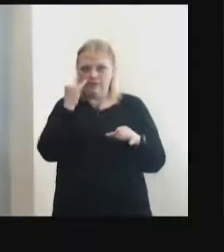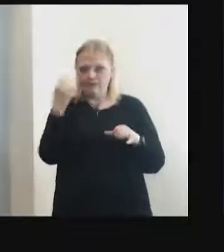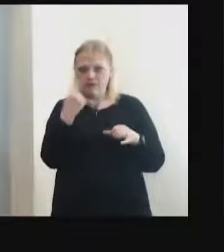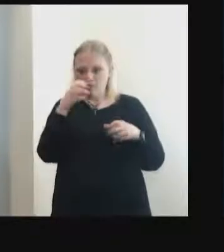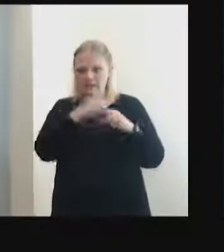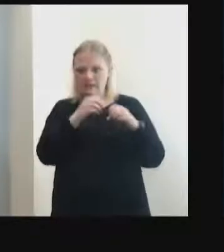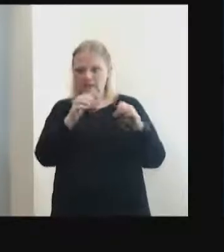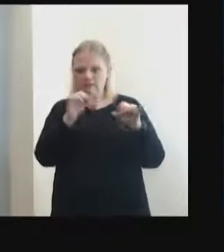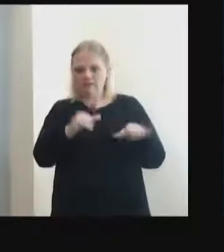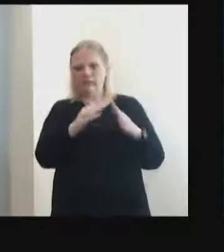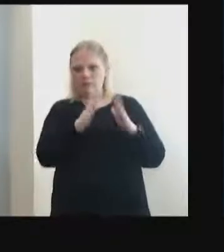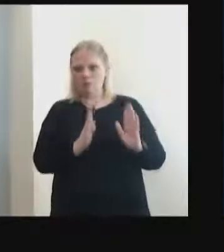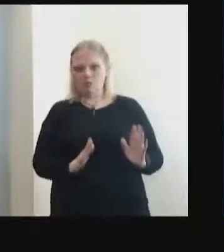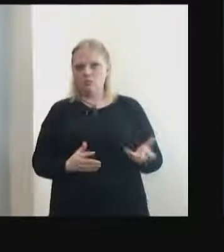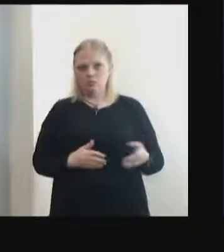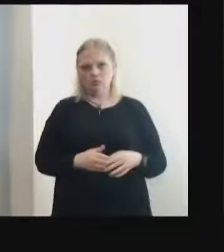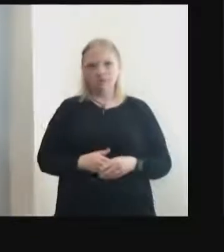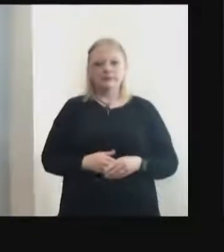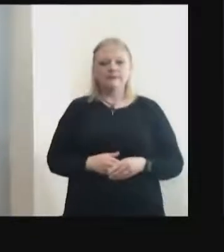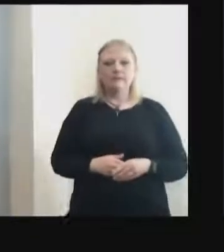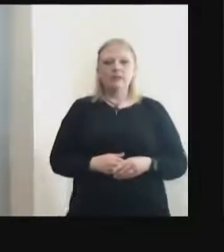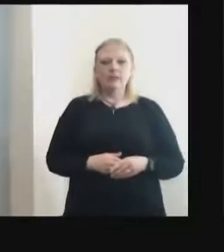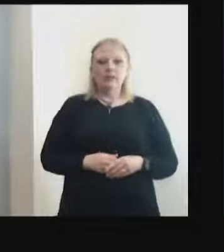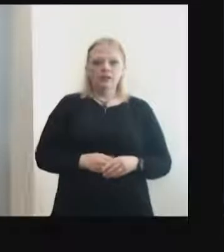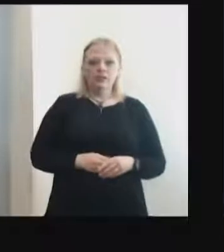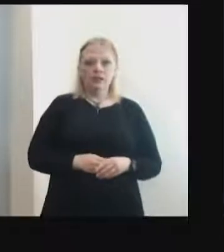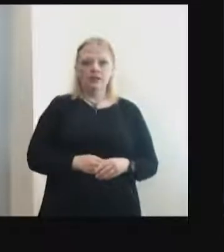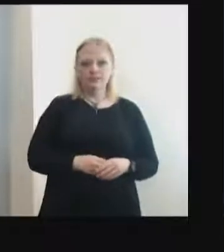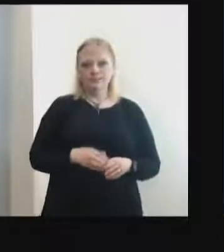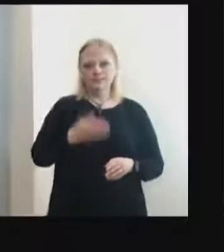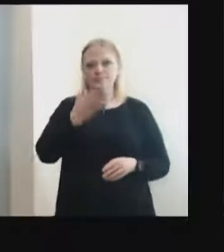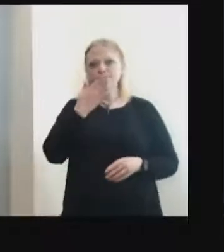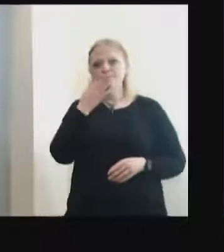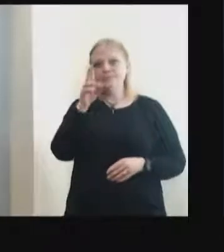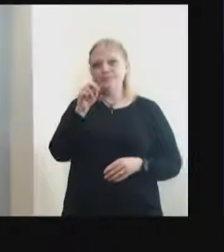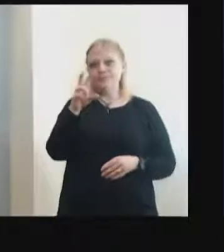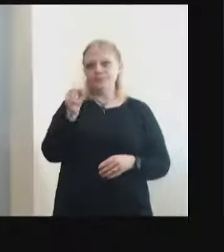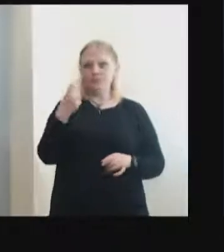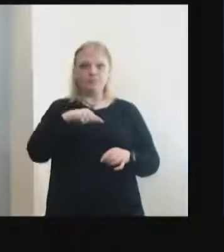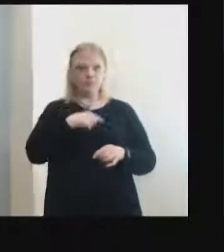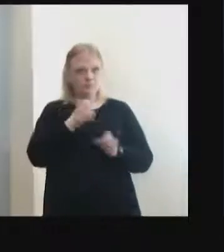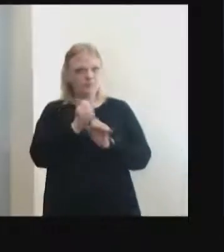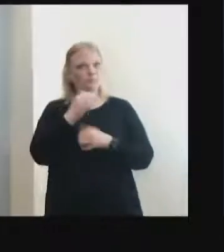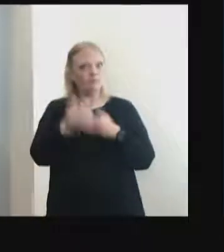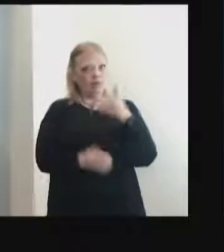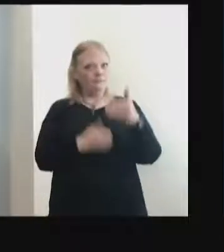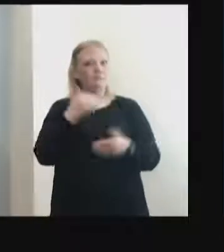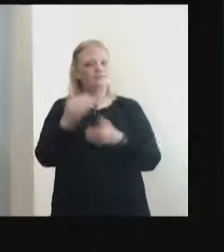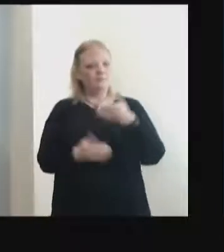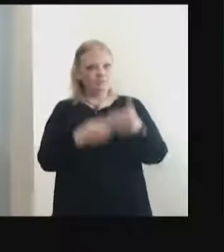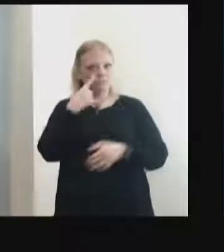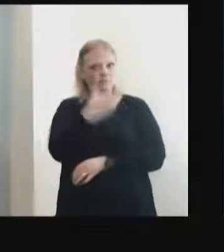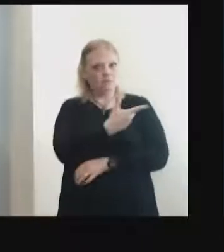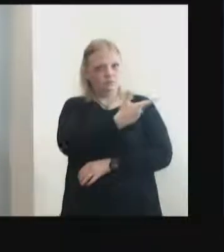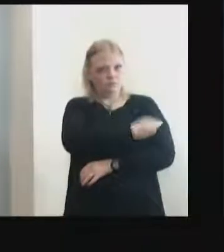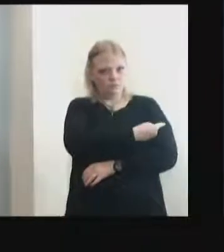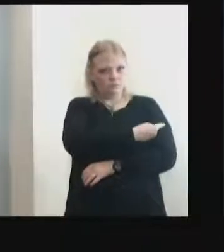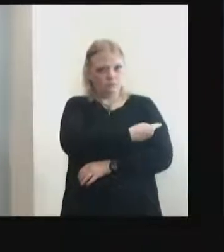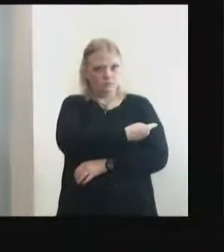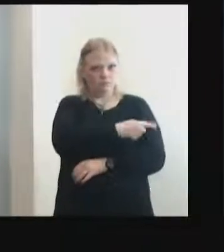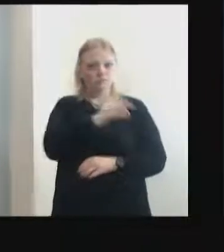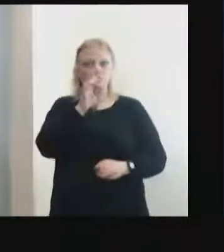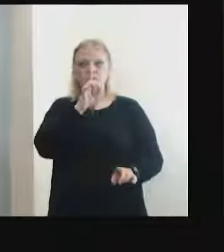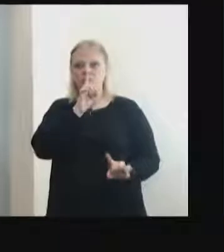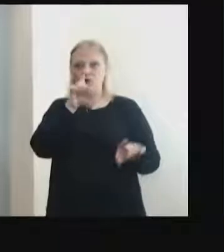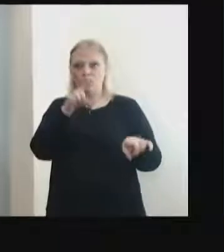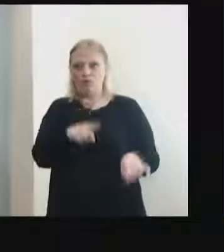child. So the good news is we're making progress on the vaccine front. So I'm going to